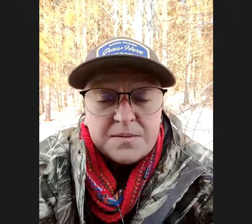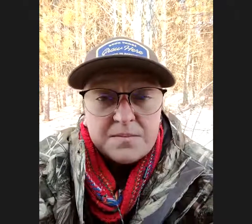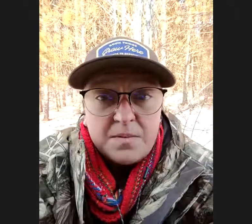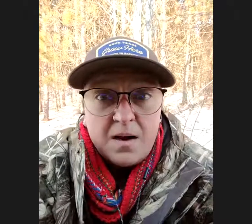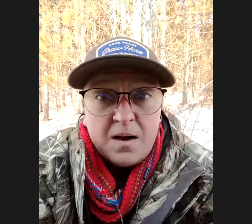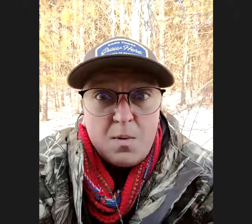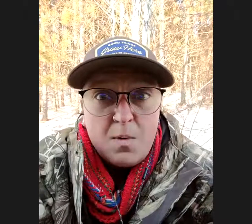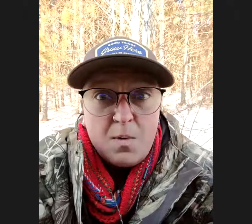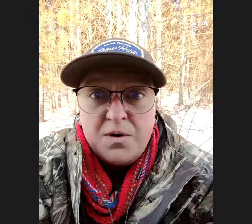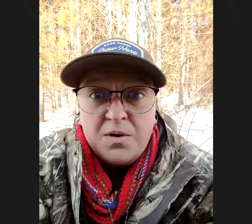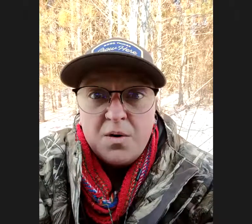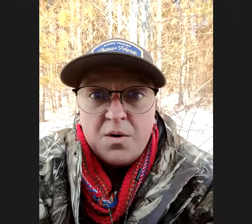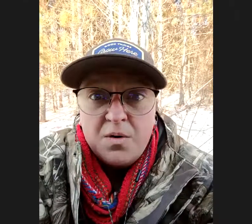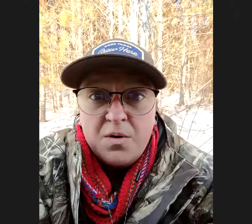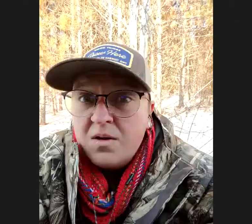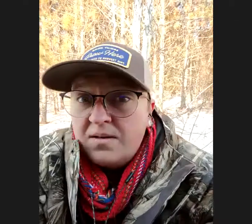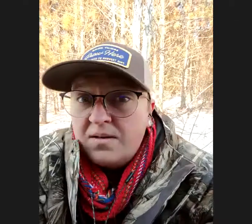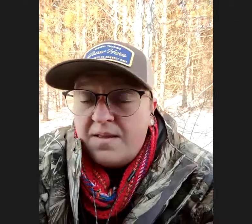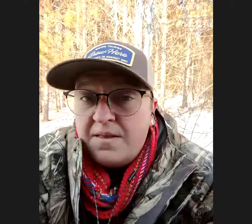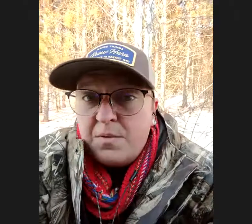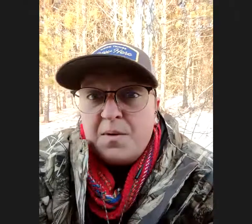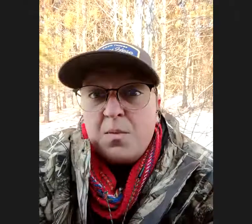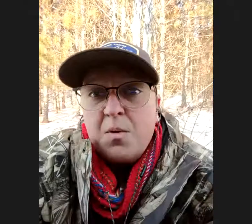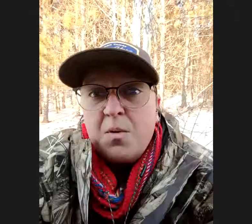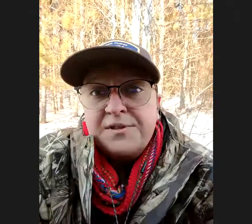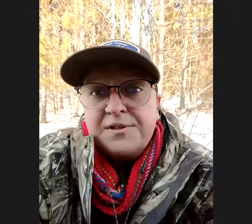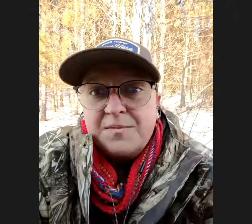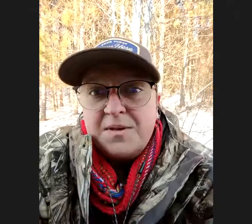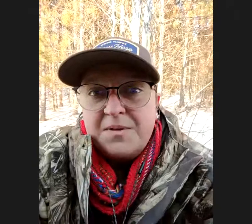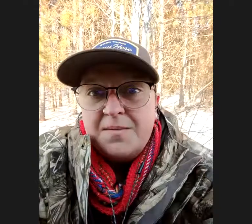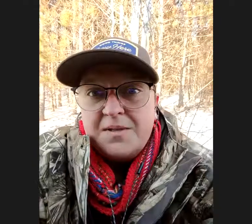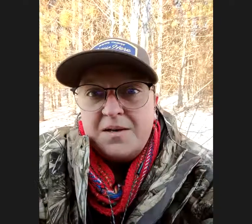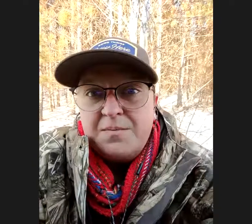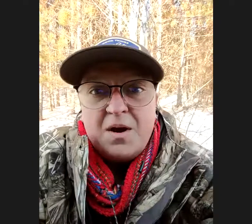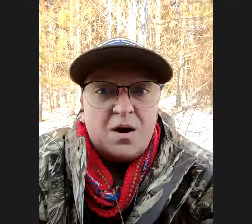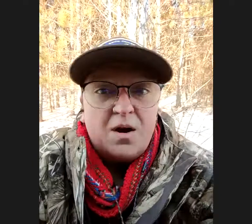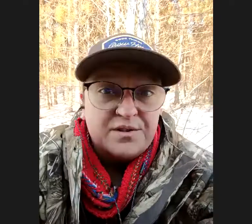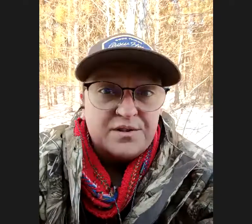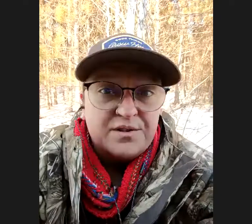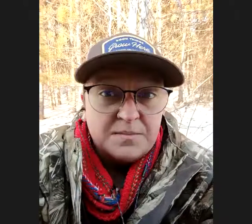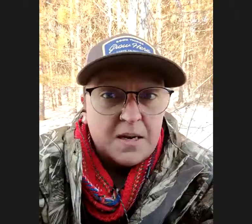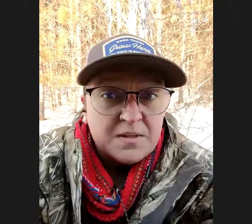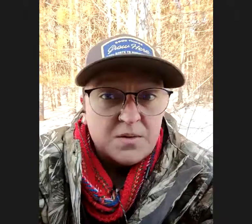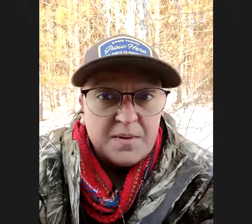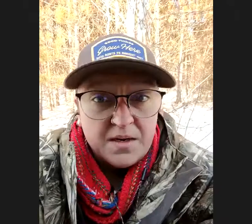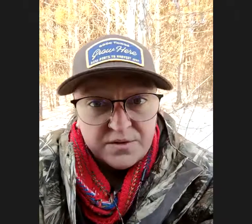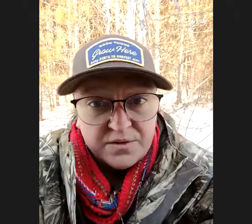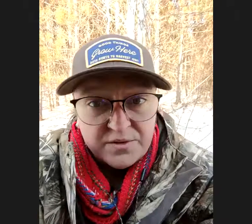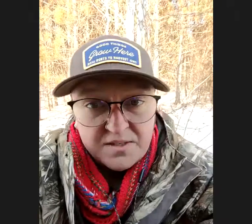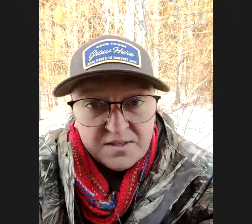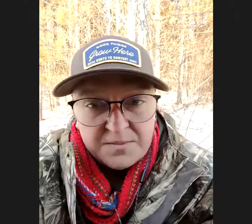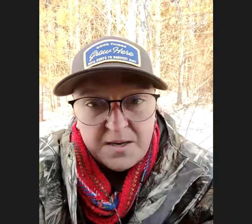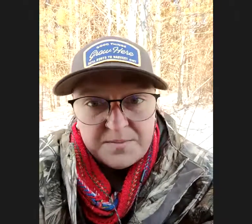sometimes women would go and they would be warriors at times. Sometimes they would be harvesters. Sometimes they would be